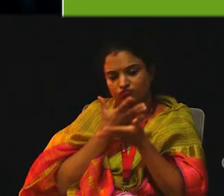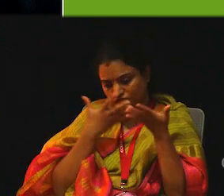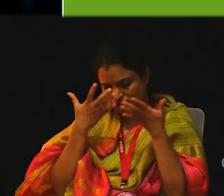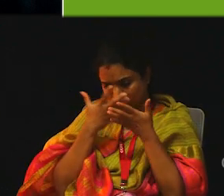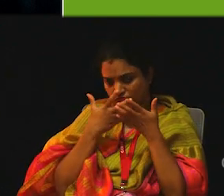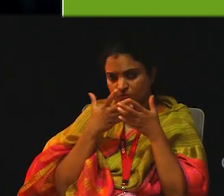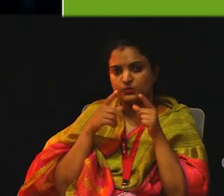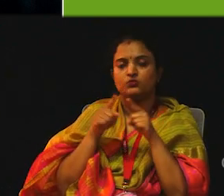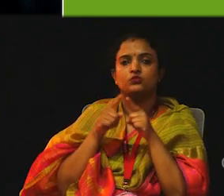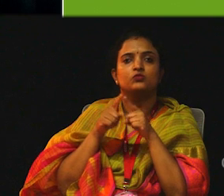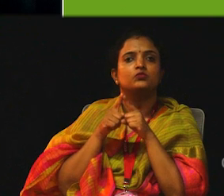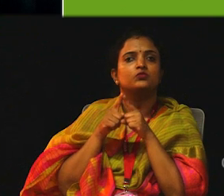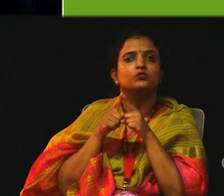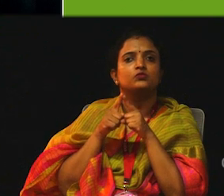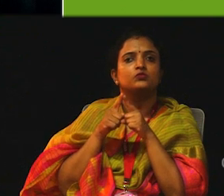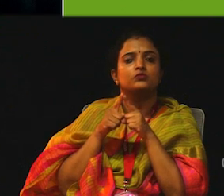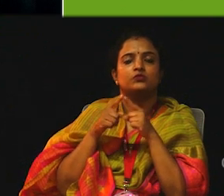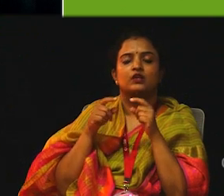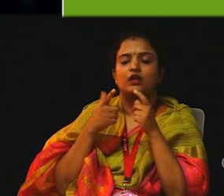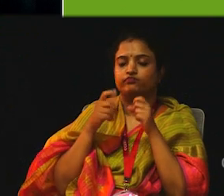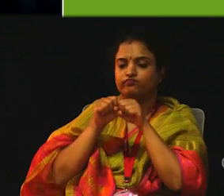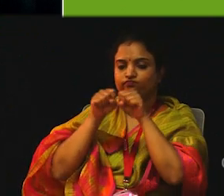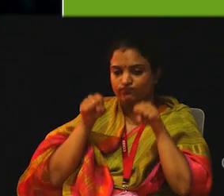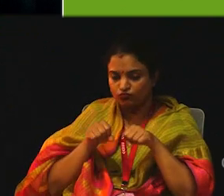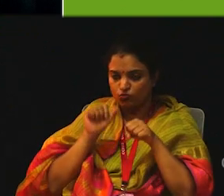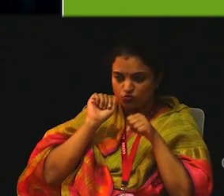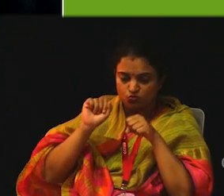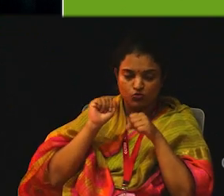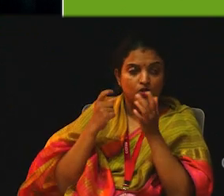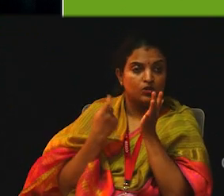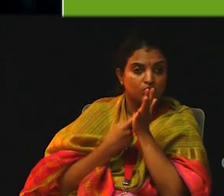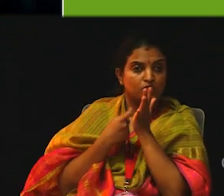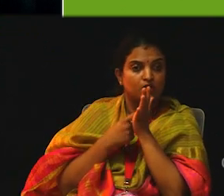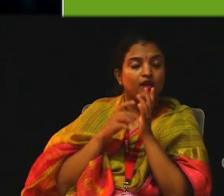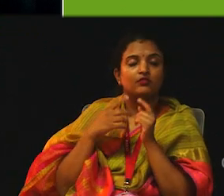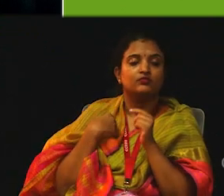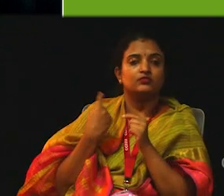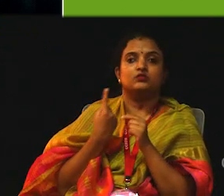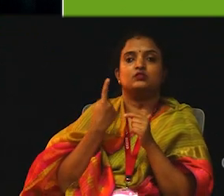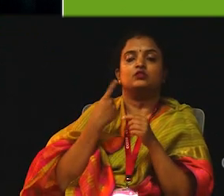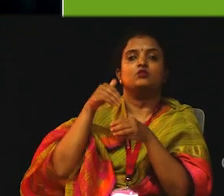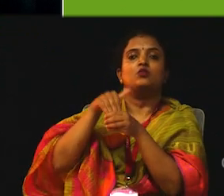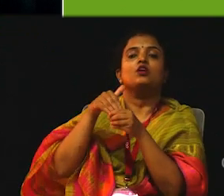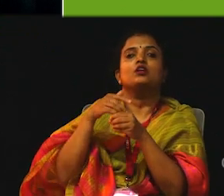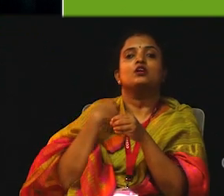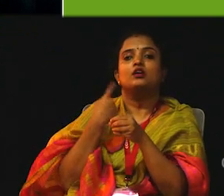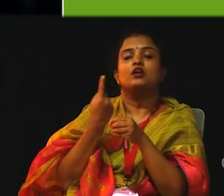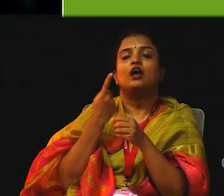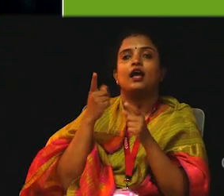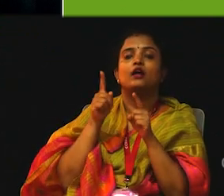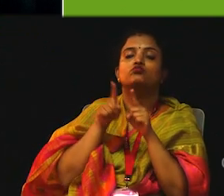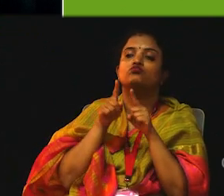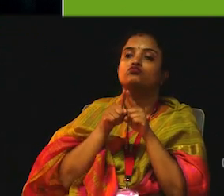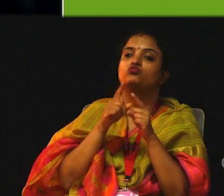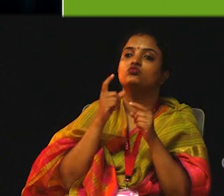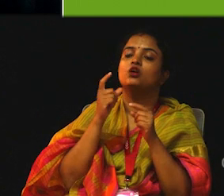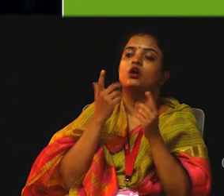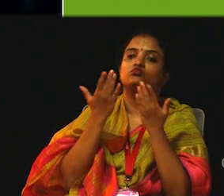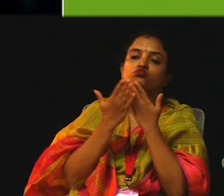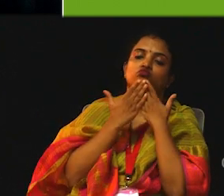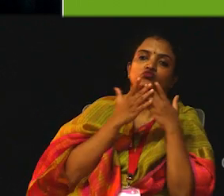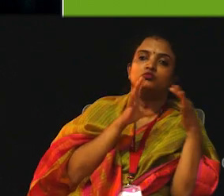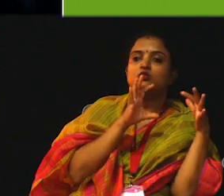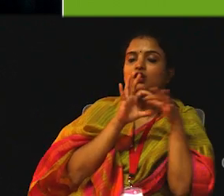operations, rules, and strategies, rather than specific contents from academic subjects like